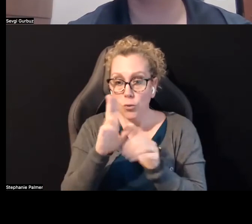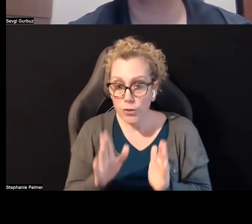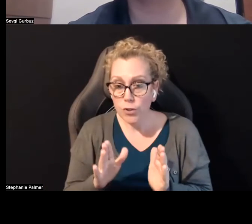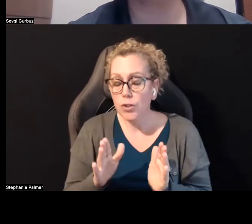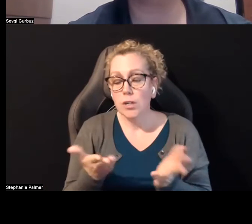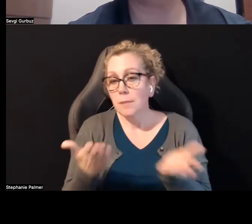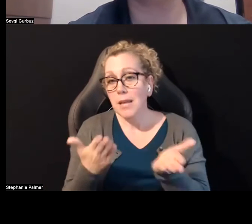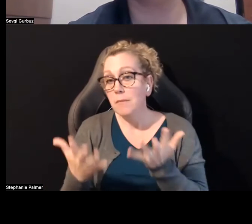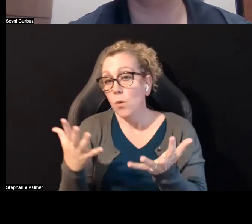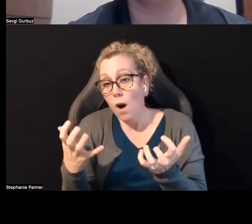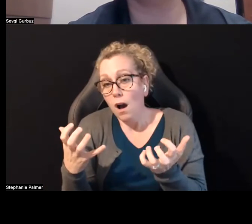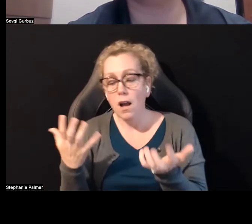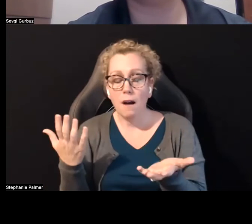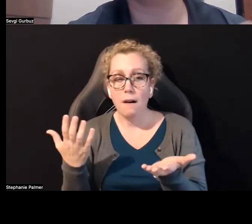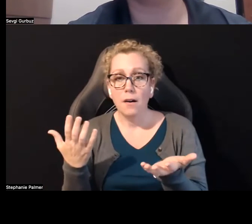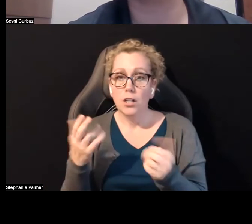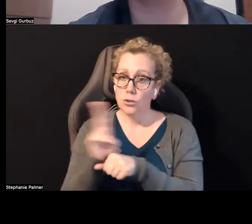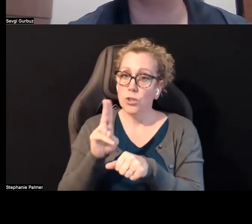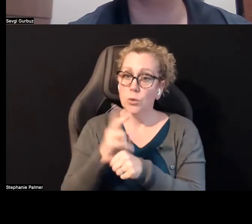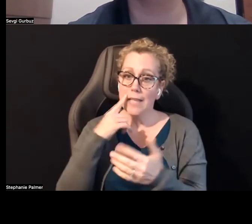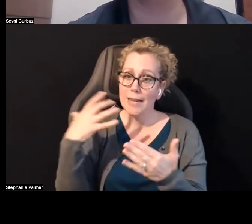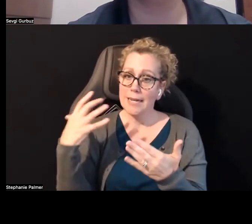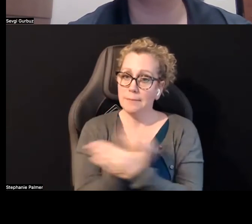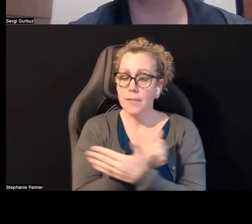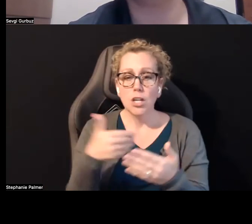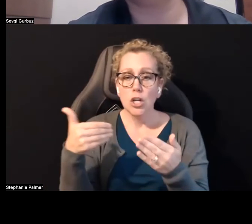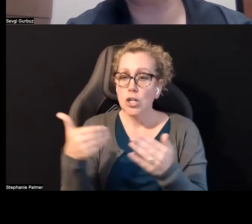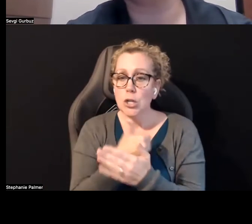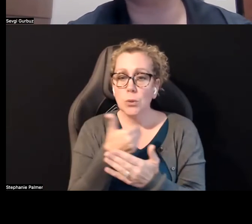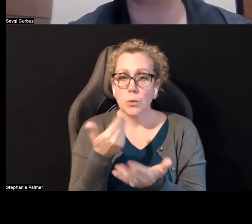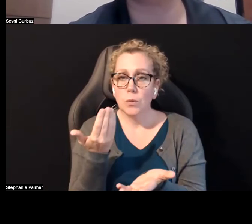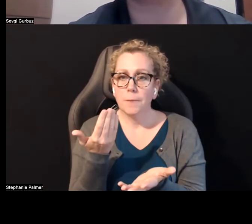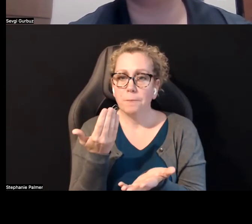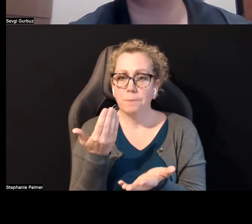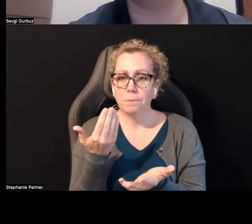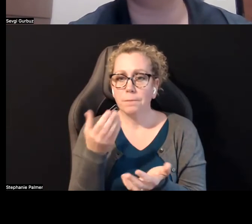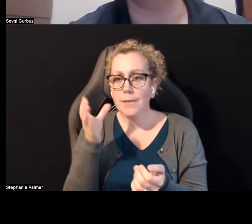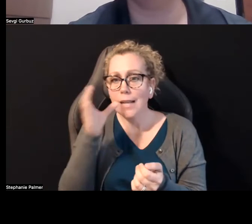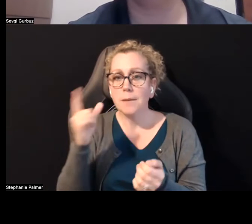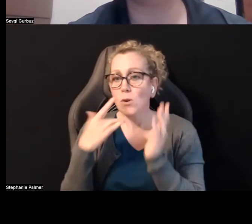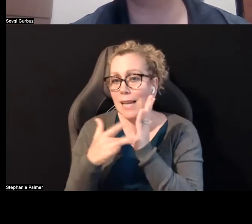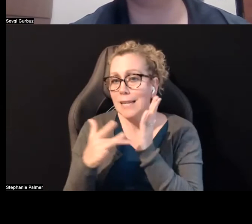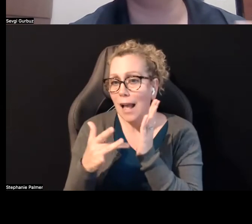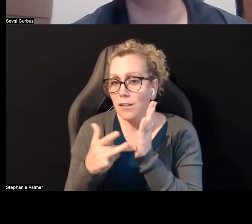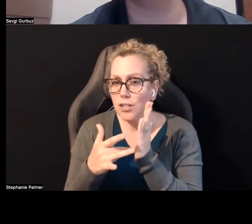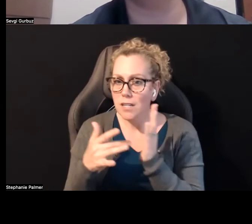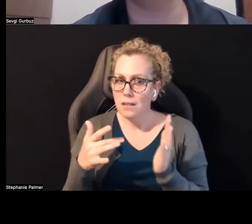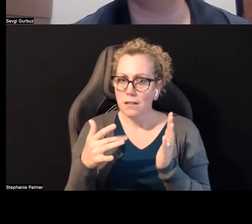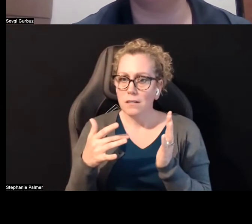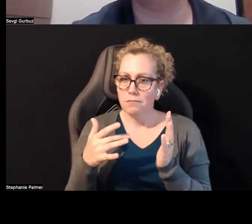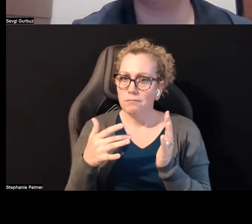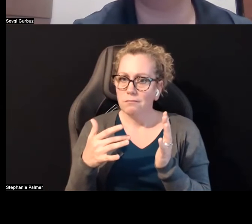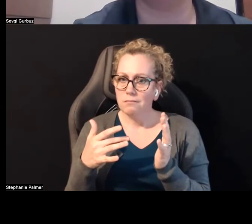want to be able to use and take advantage of new concepts for technology that's getting more and